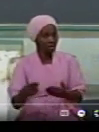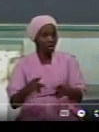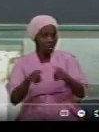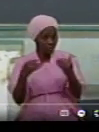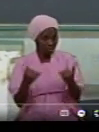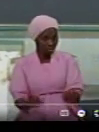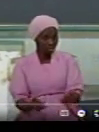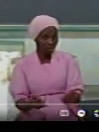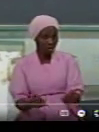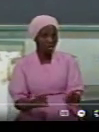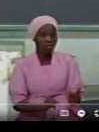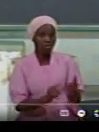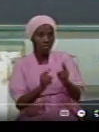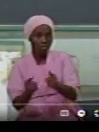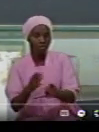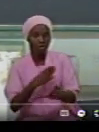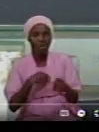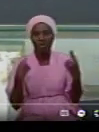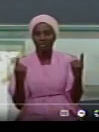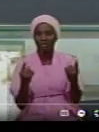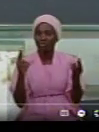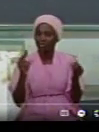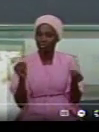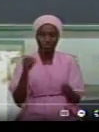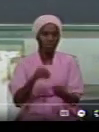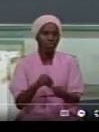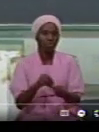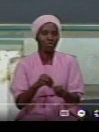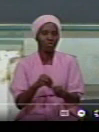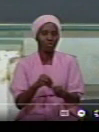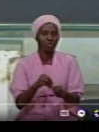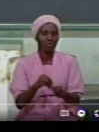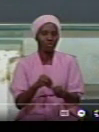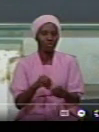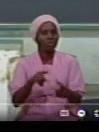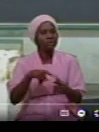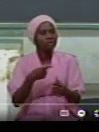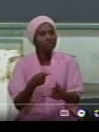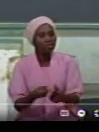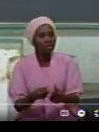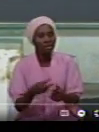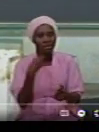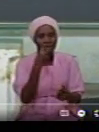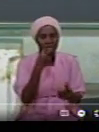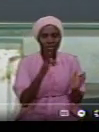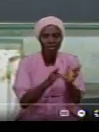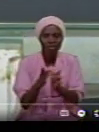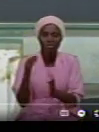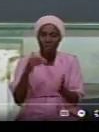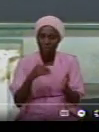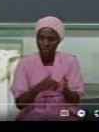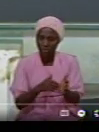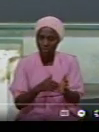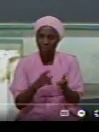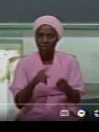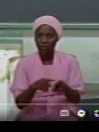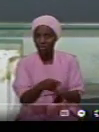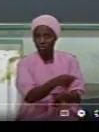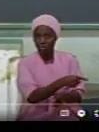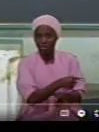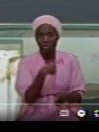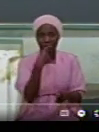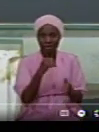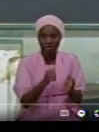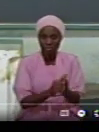go and sin no more. Then spake Jesus again unto them,